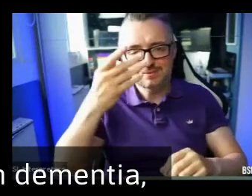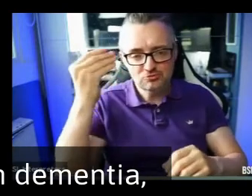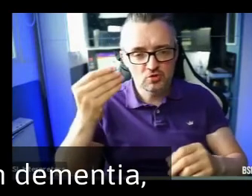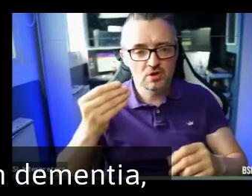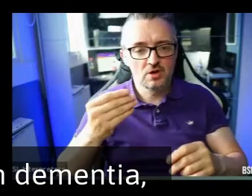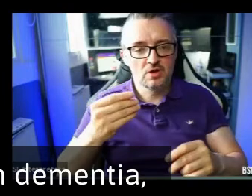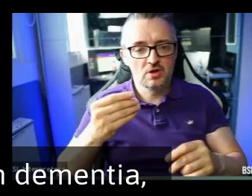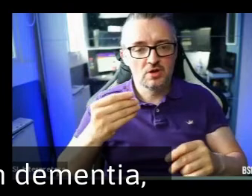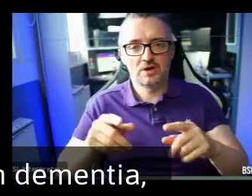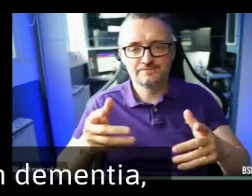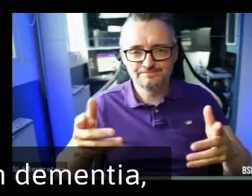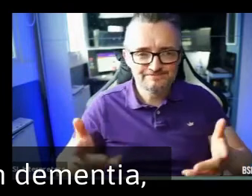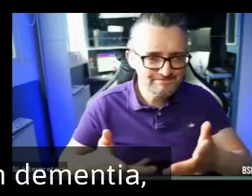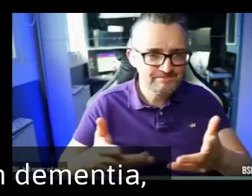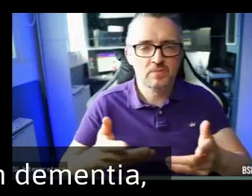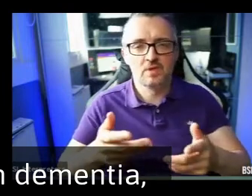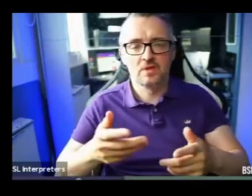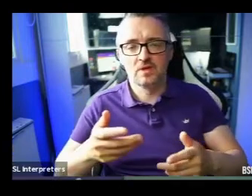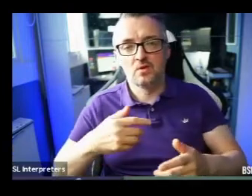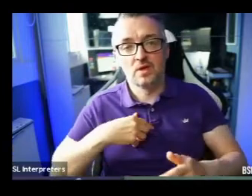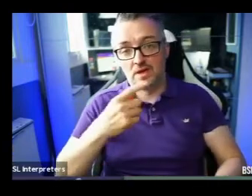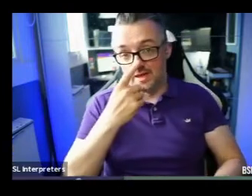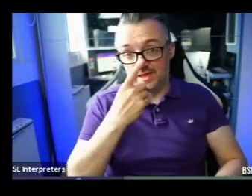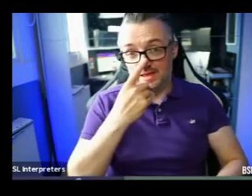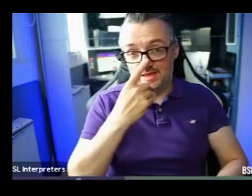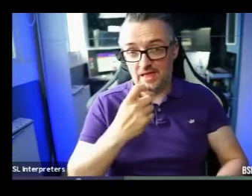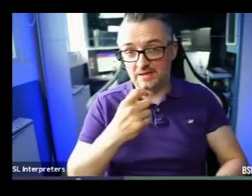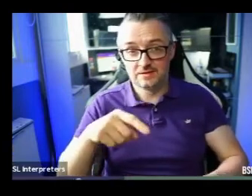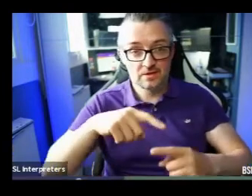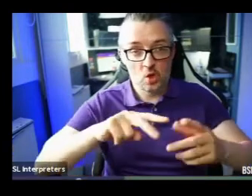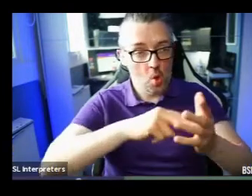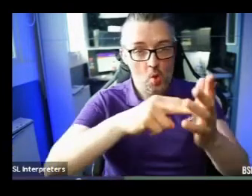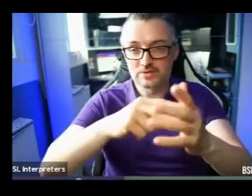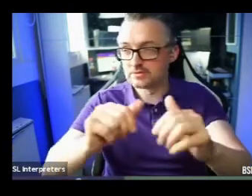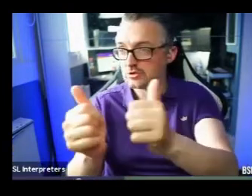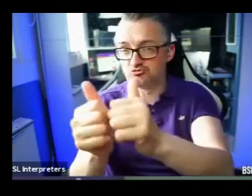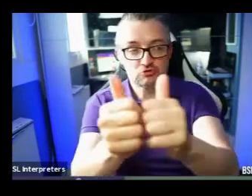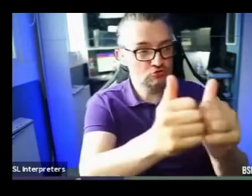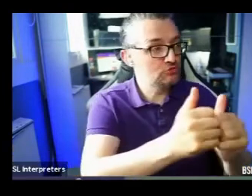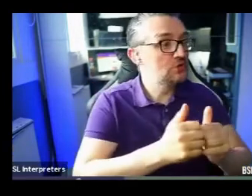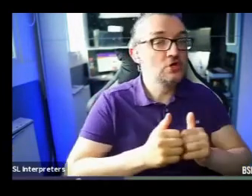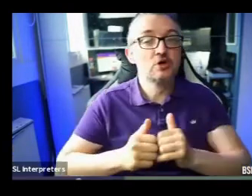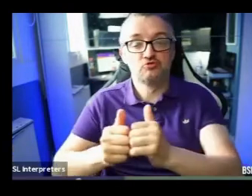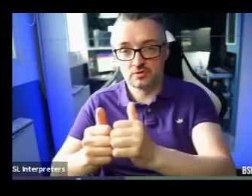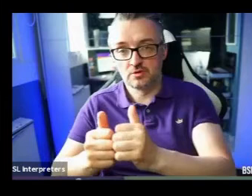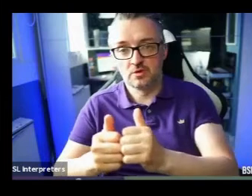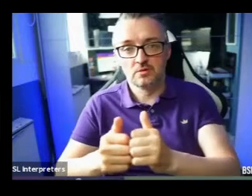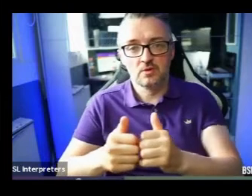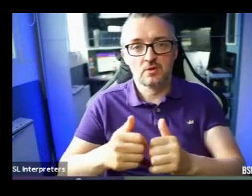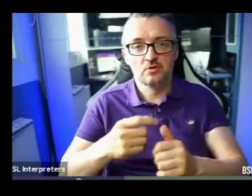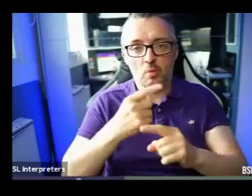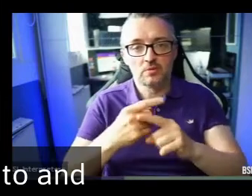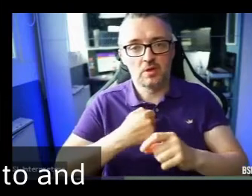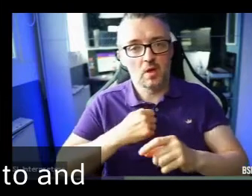we've brought the engagement of family carers, we've built a consensus across all the organisations and all the individuals and